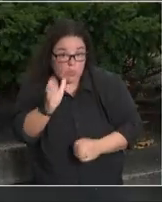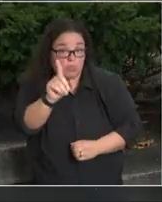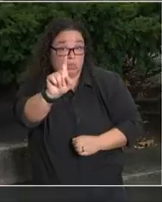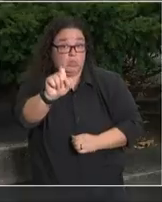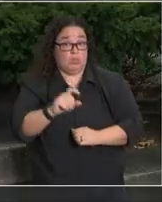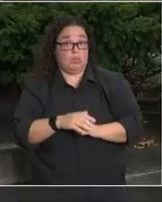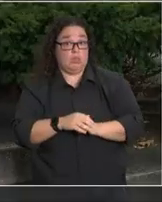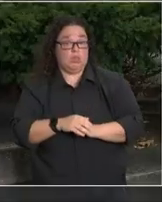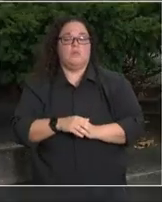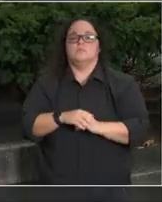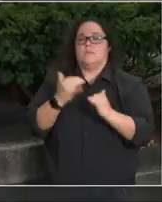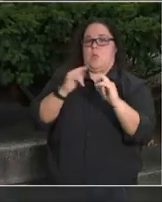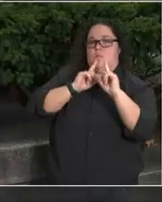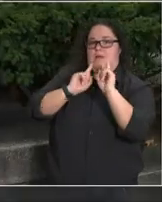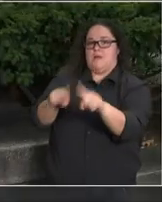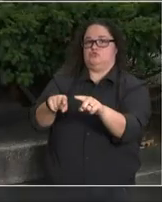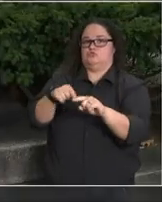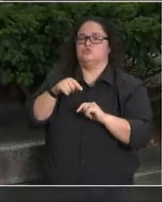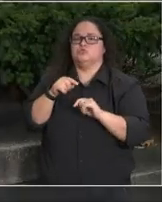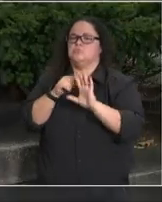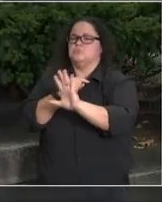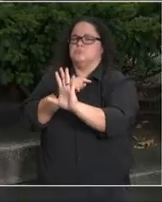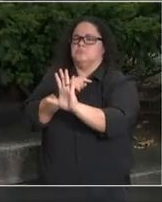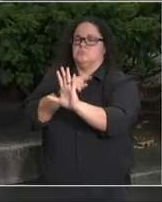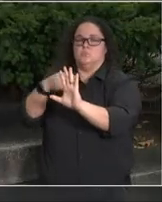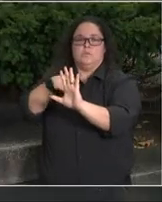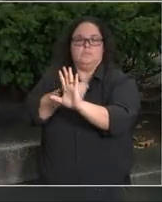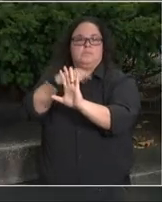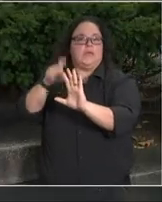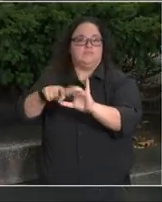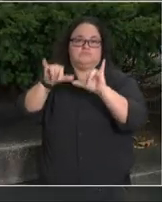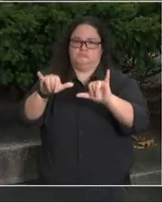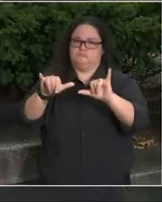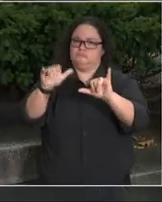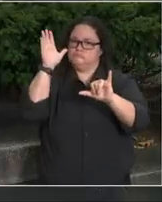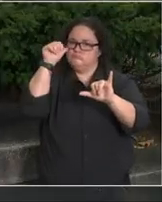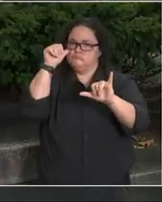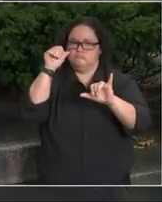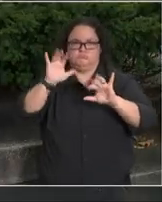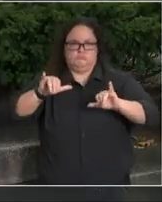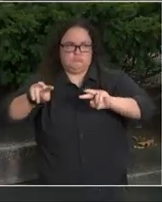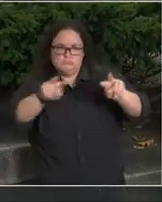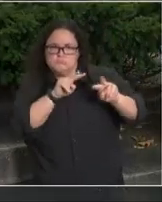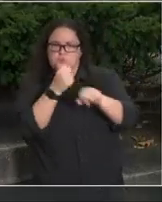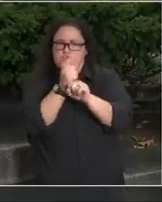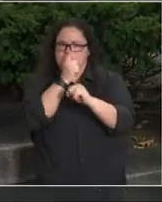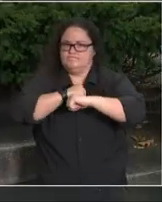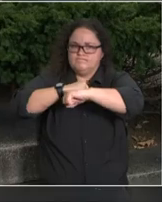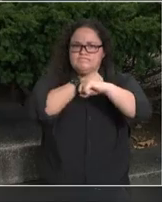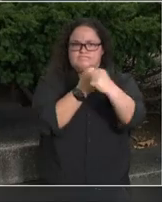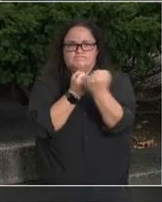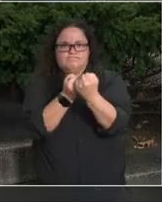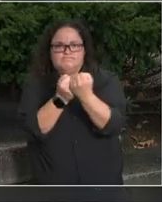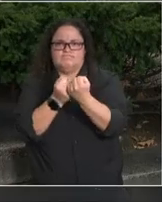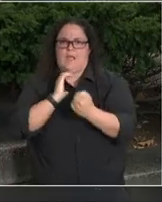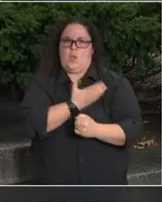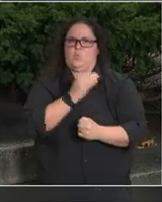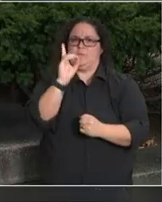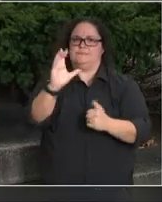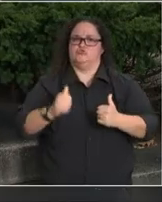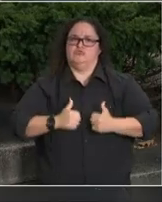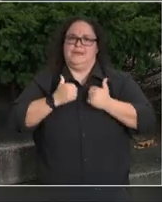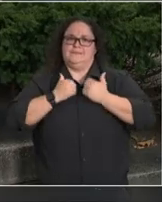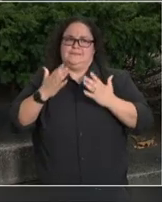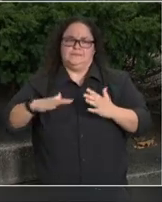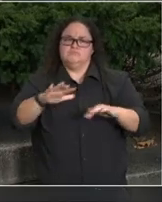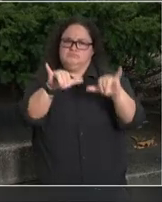and accountable to the residents of the District of Columbia is to stand up for Home Rule and our law. Even the President of the United States, even the